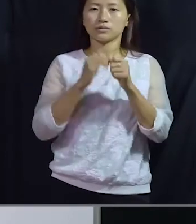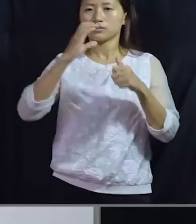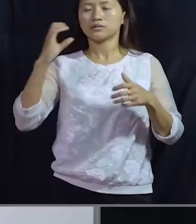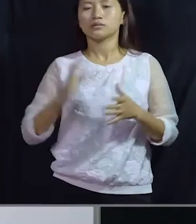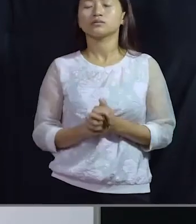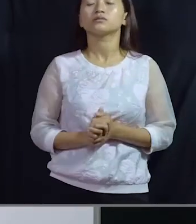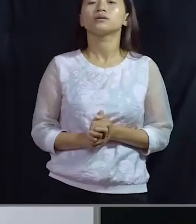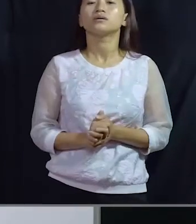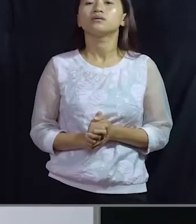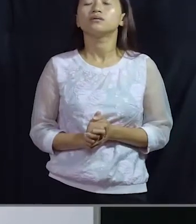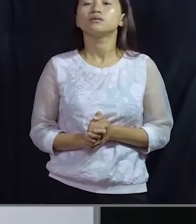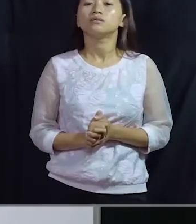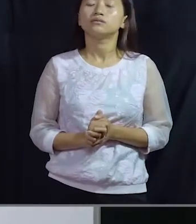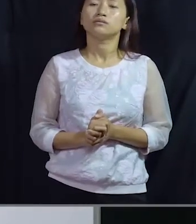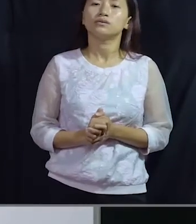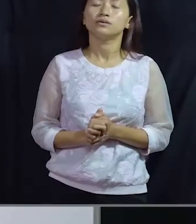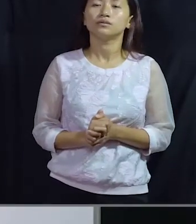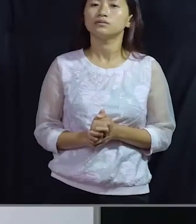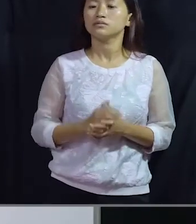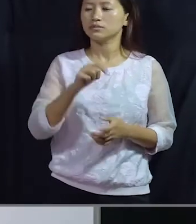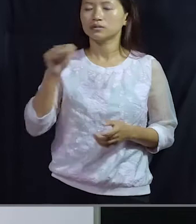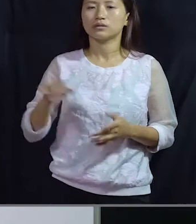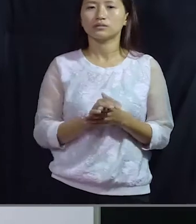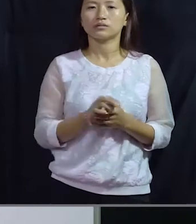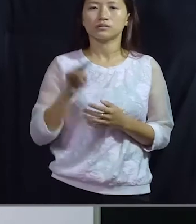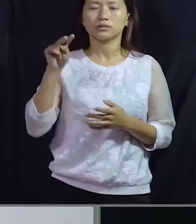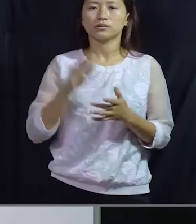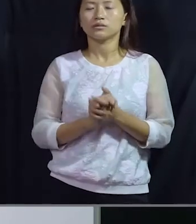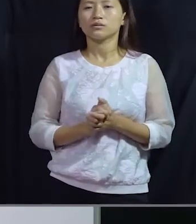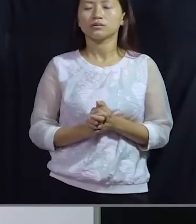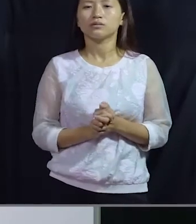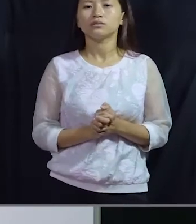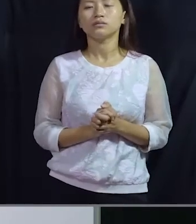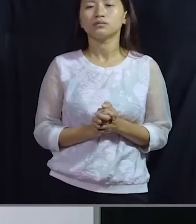capital while preparing the balance sheet. Which means the all